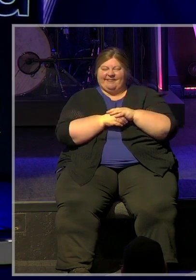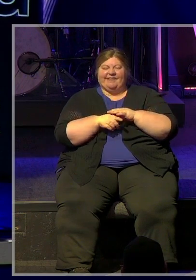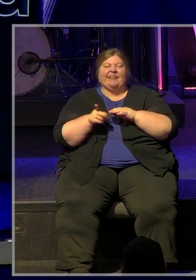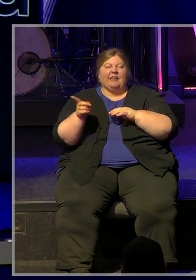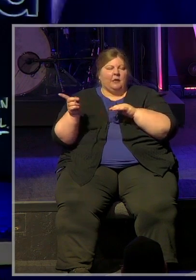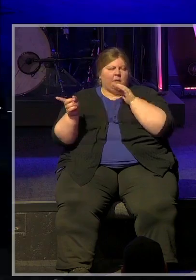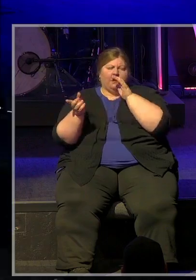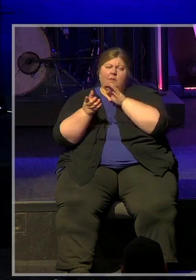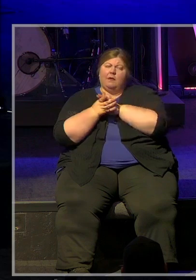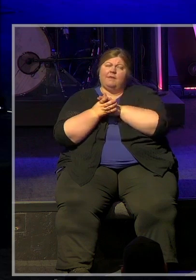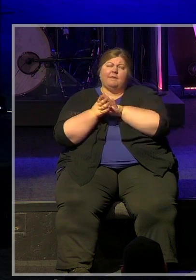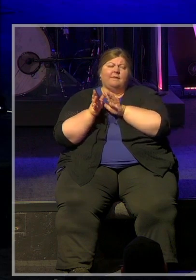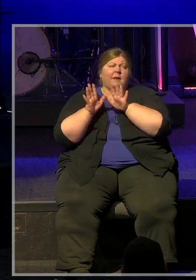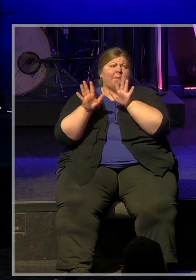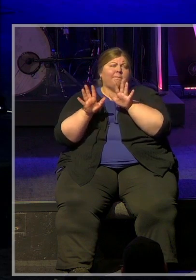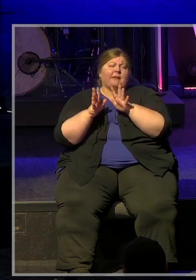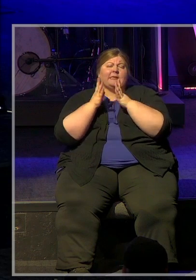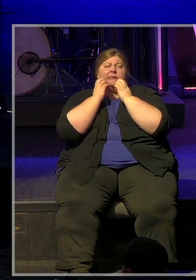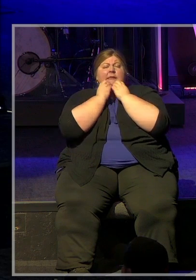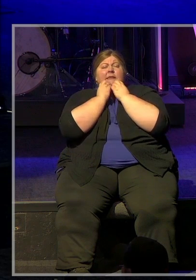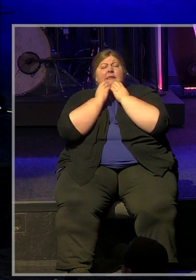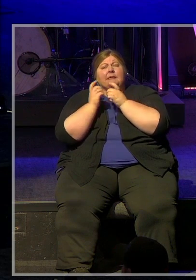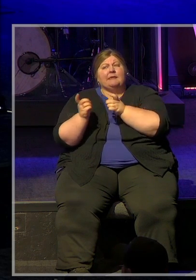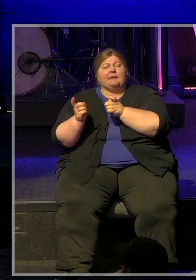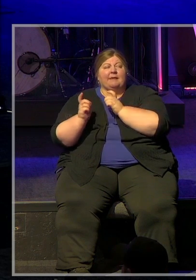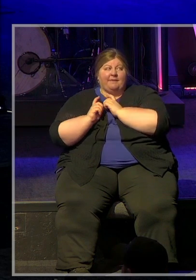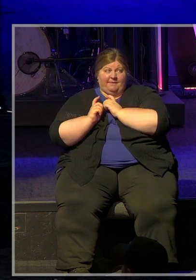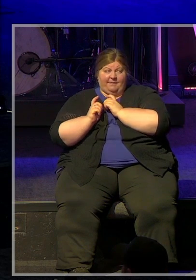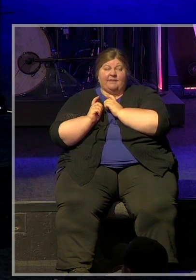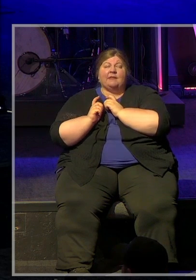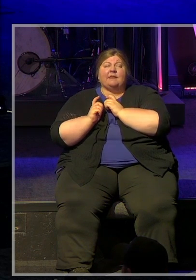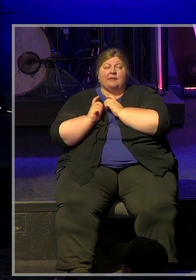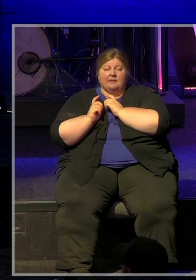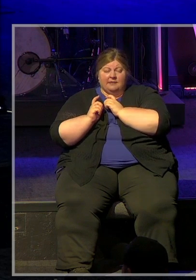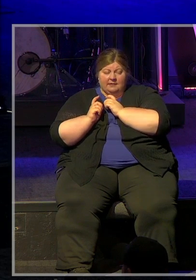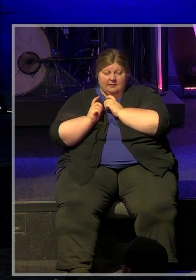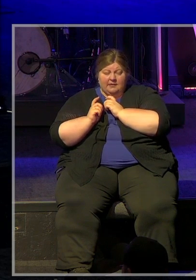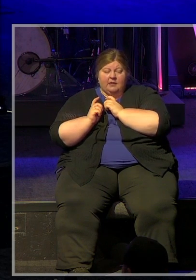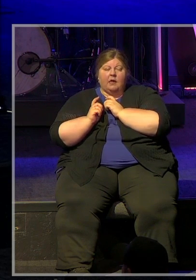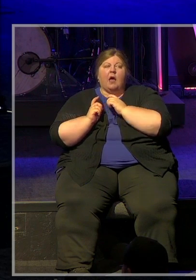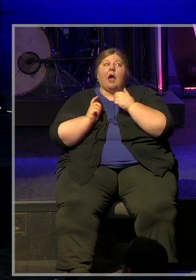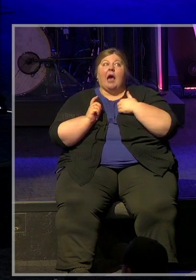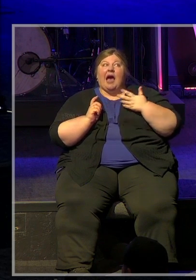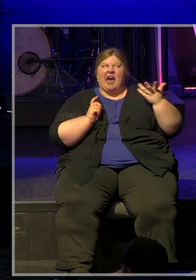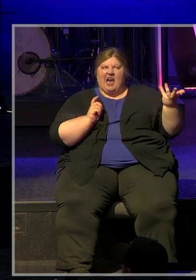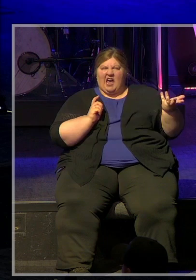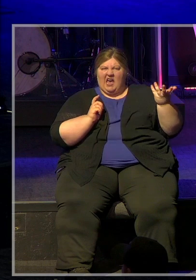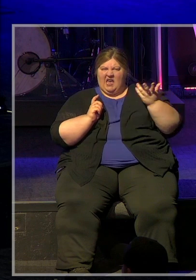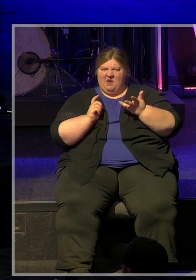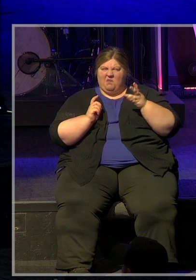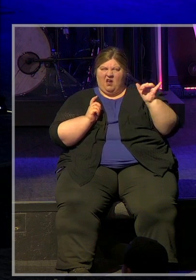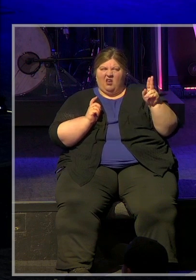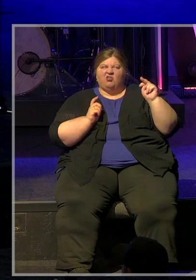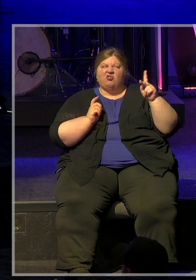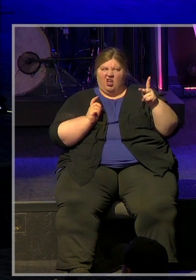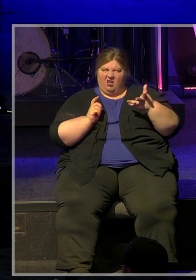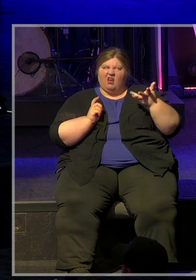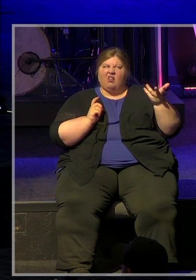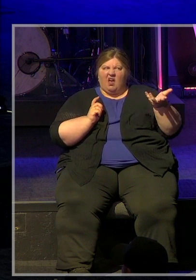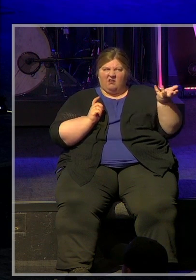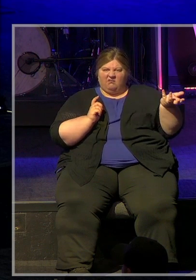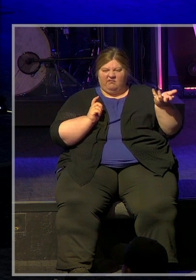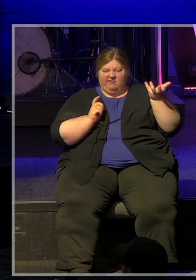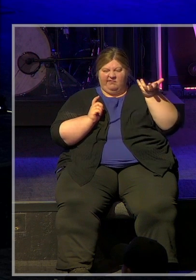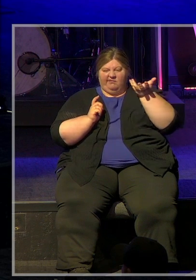been this amazing treasured gift that I've received from God, like I brought a lot of junk into our marriage that